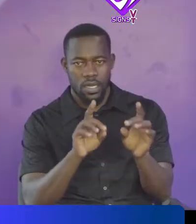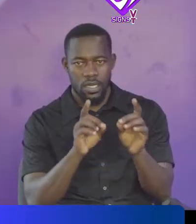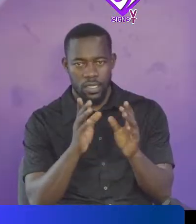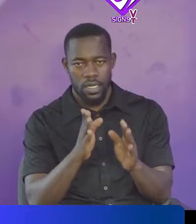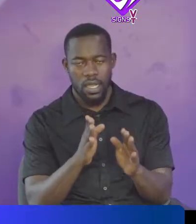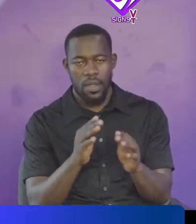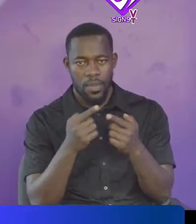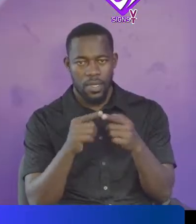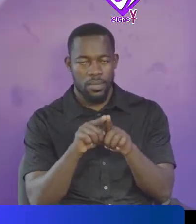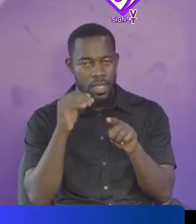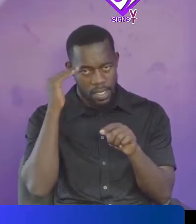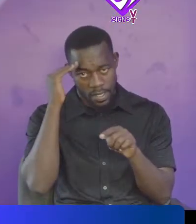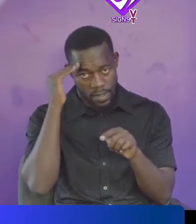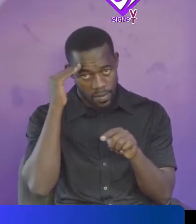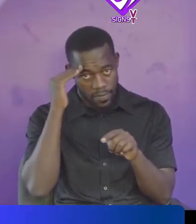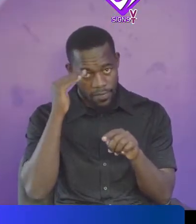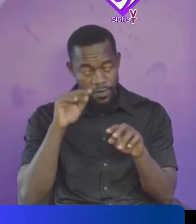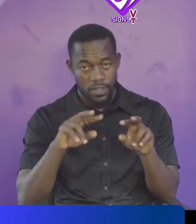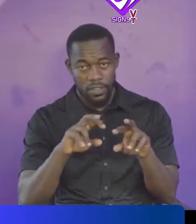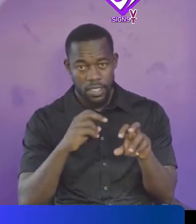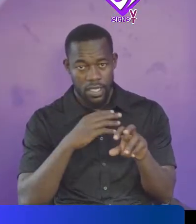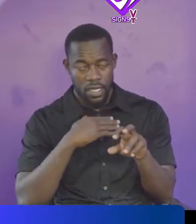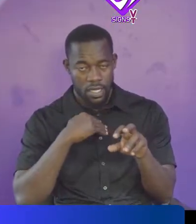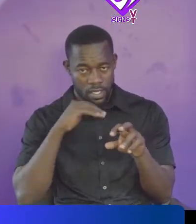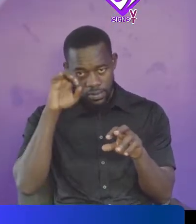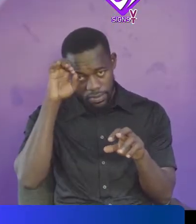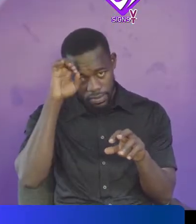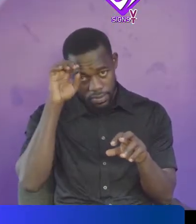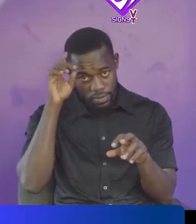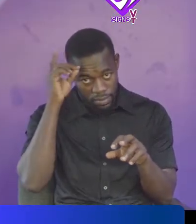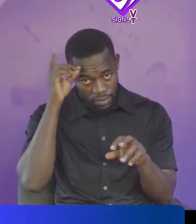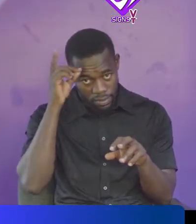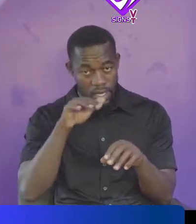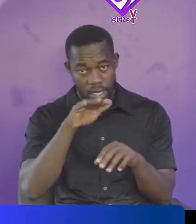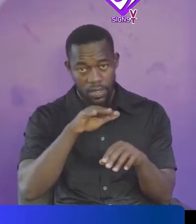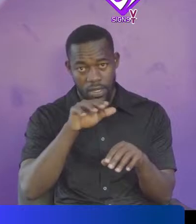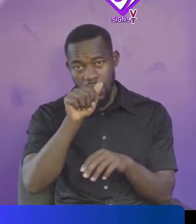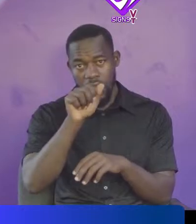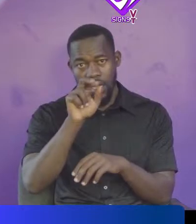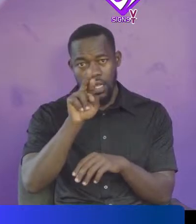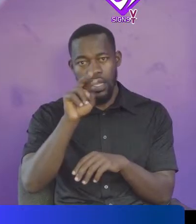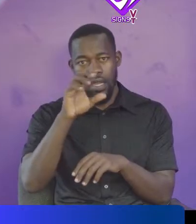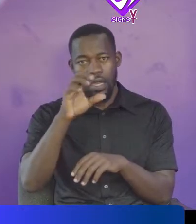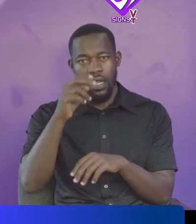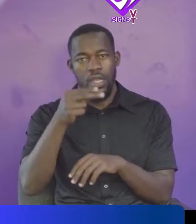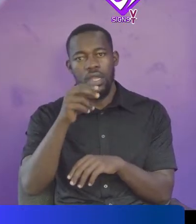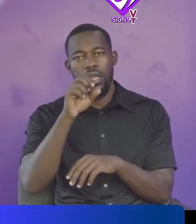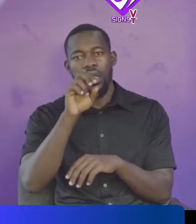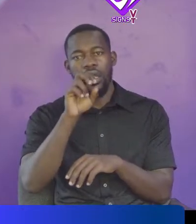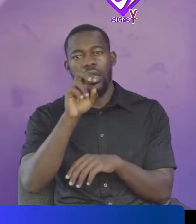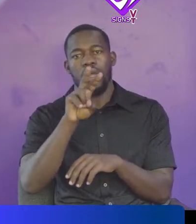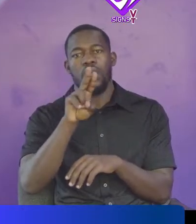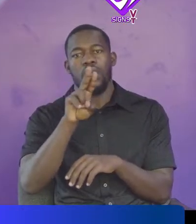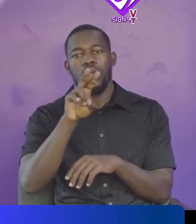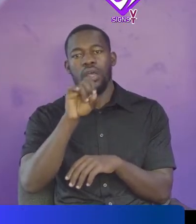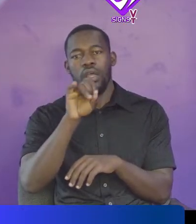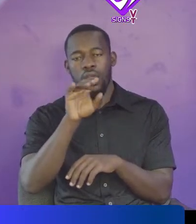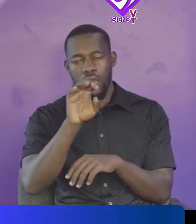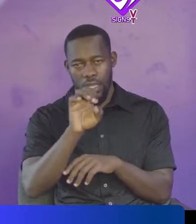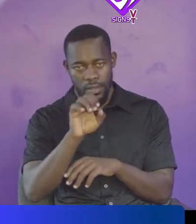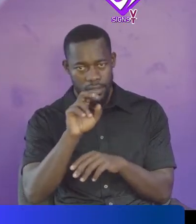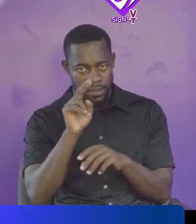educational services at the Kenya National Archives and Documentation Service. At the Kenya National